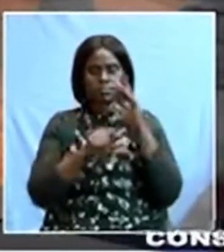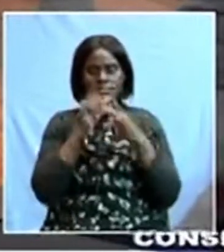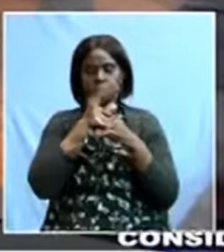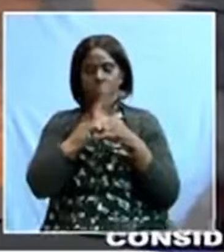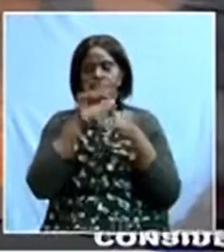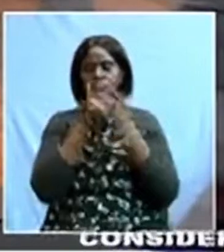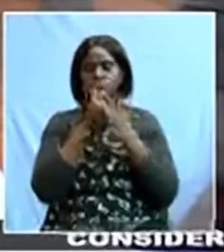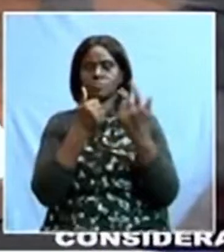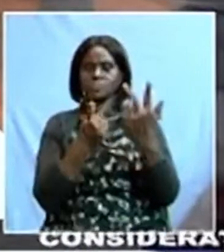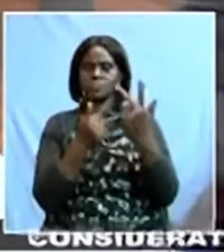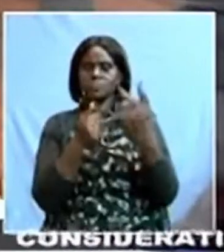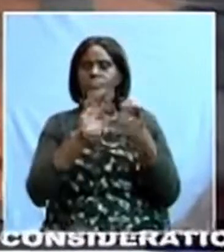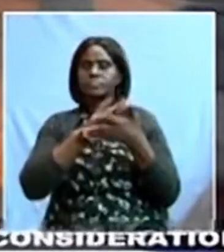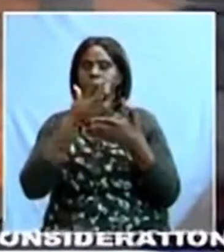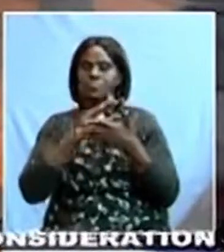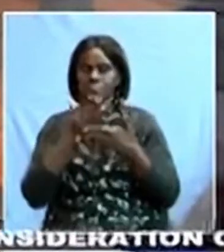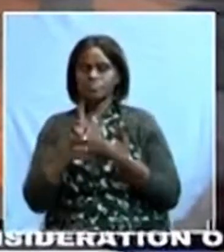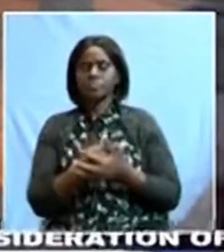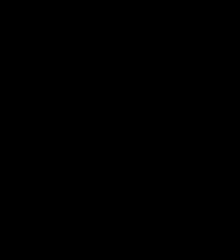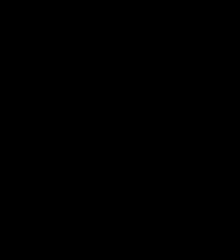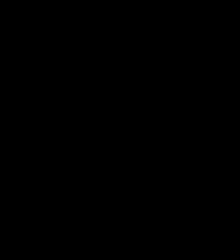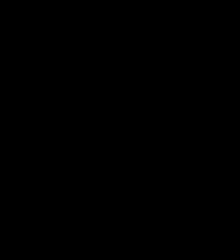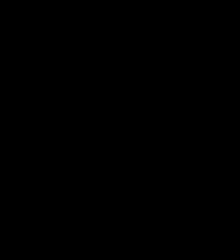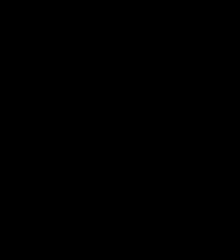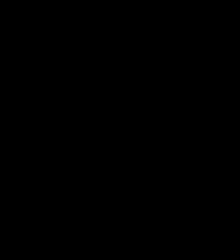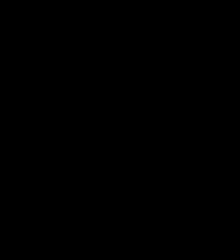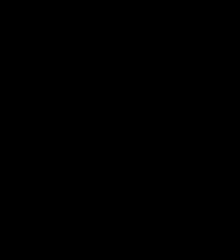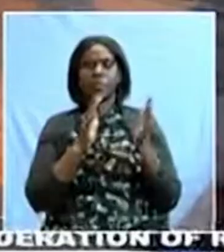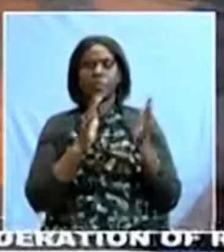the 3 laptops.